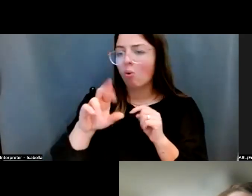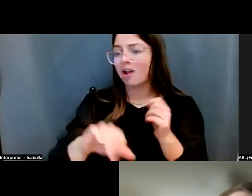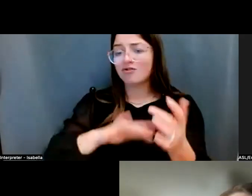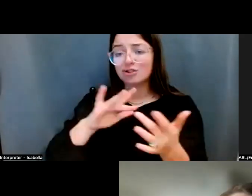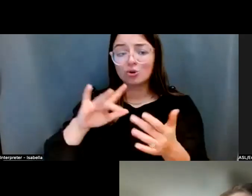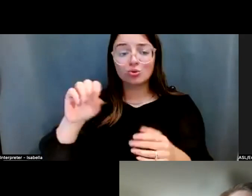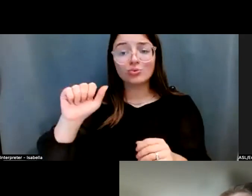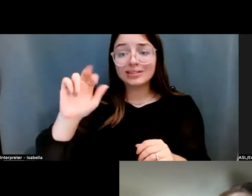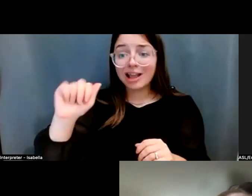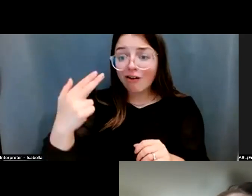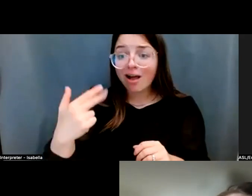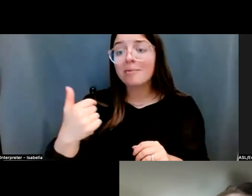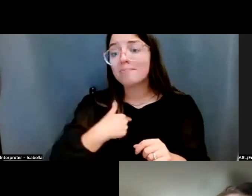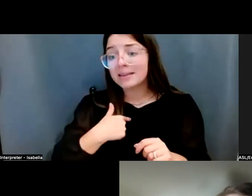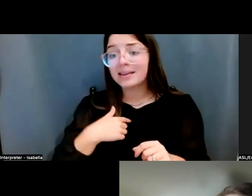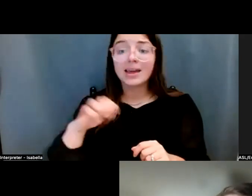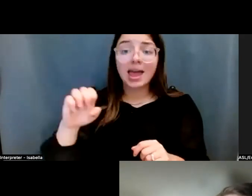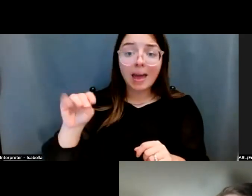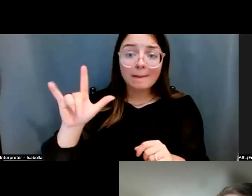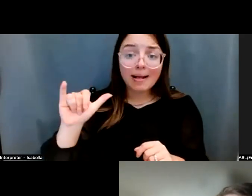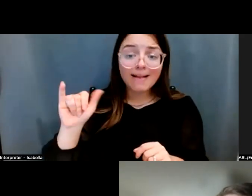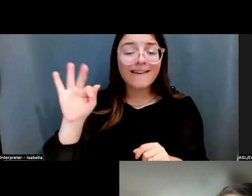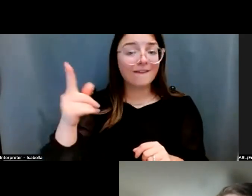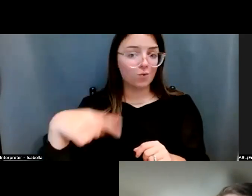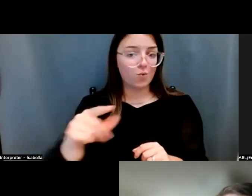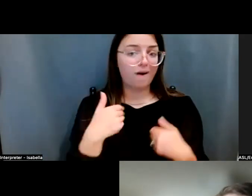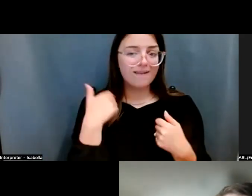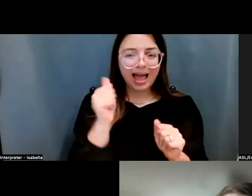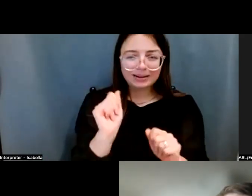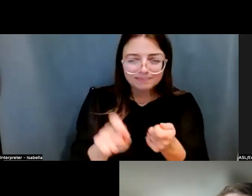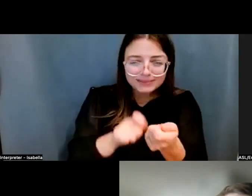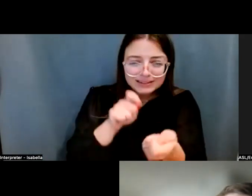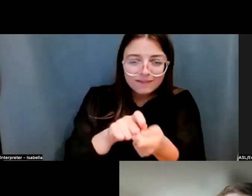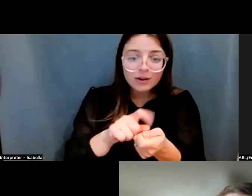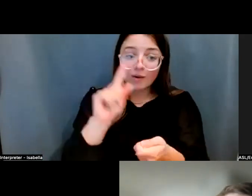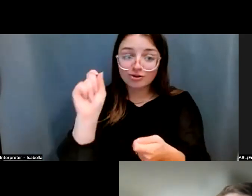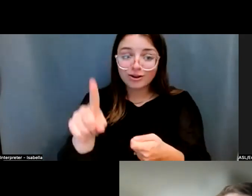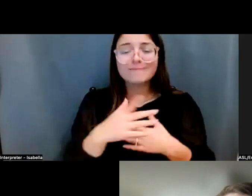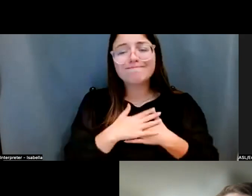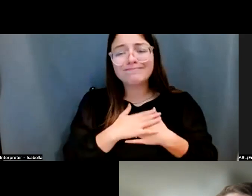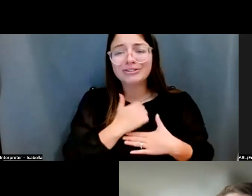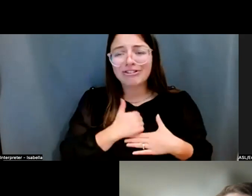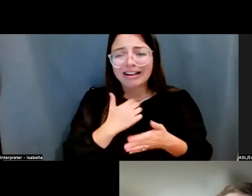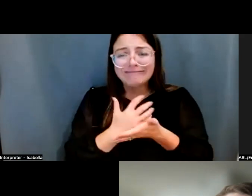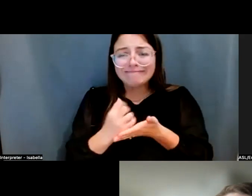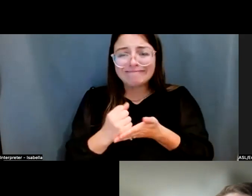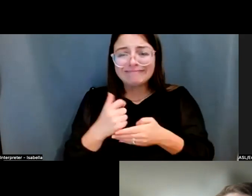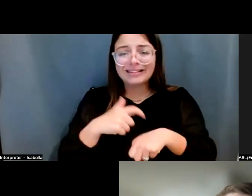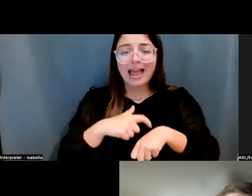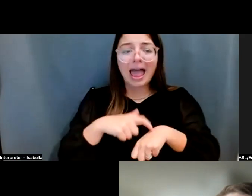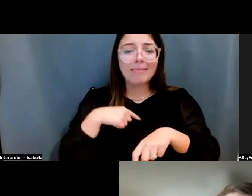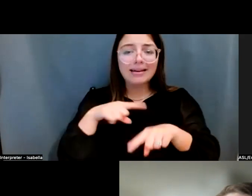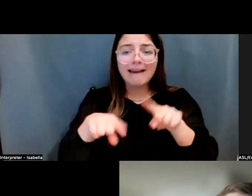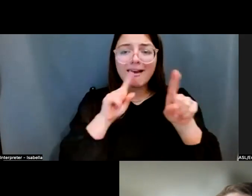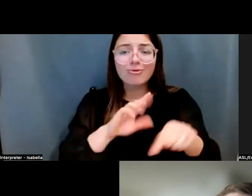Sarah, Emily, or myself if you have specific questions. We're sorry that we weren't able to answer all of them